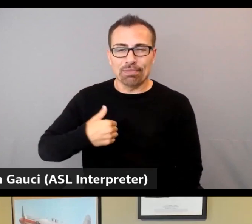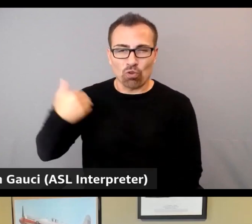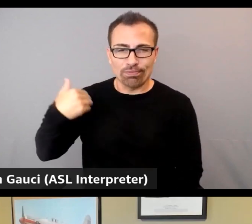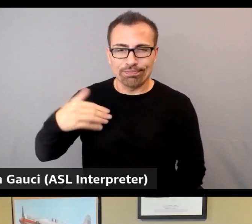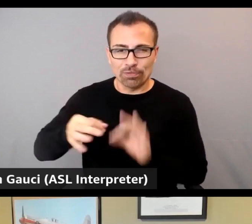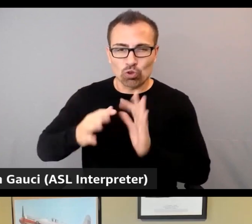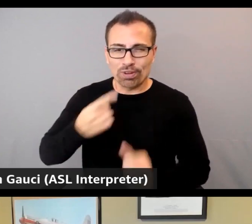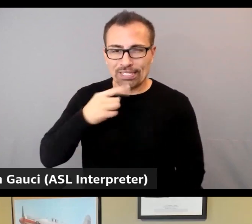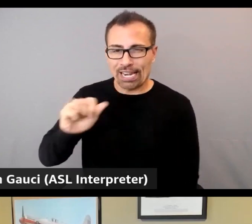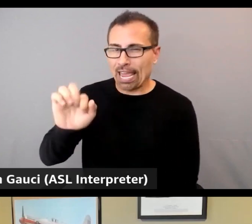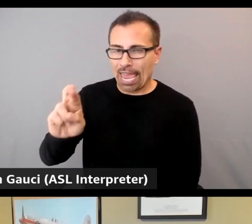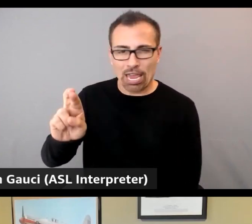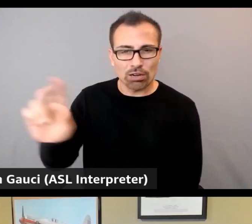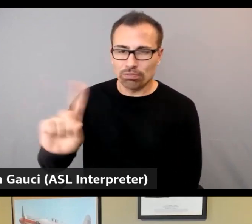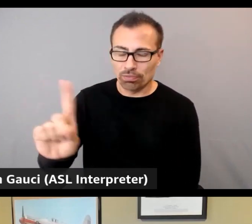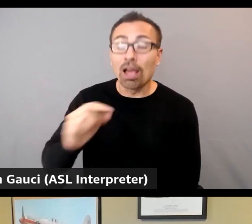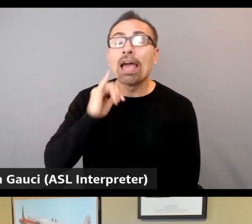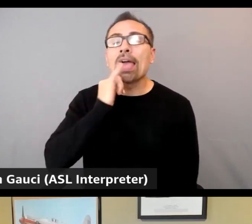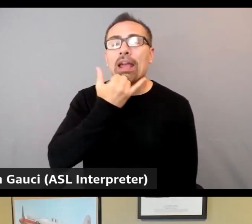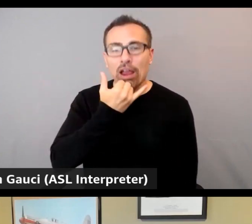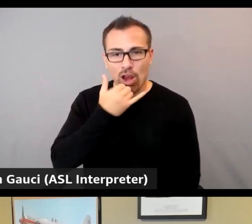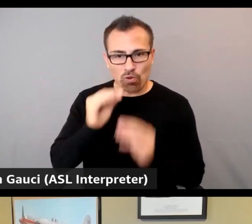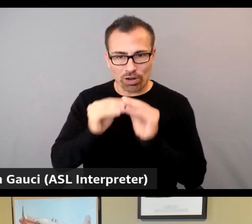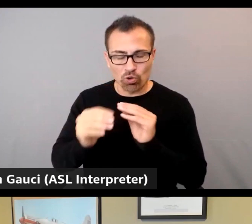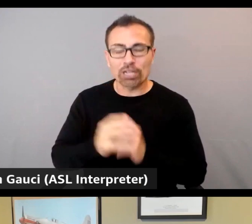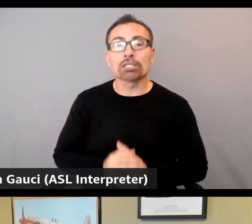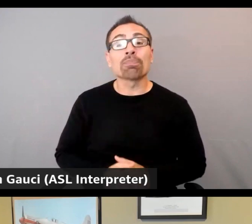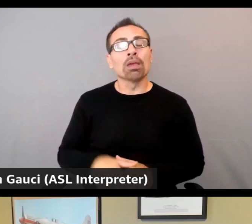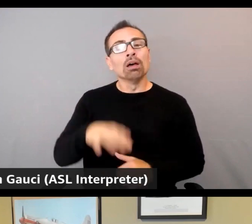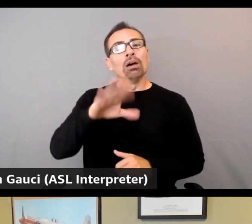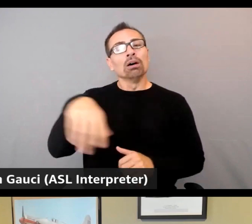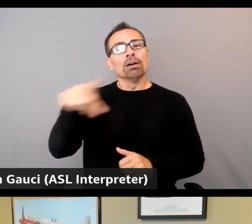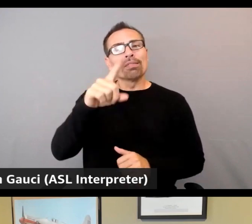information theory perspective. There are people who come at it from a complete